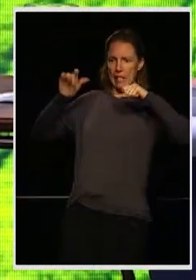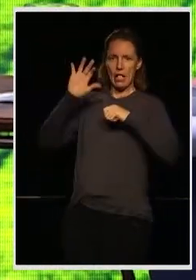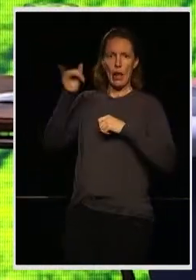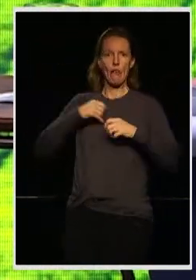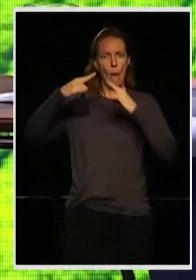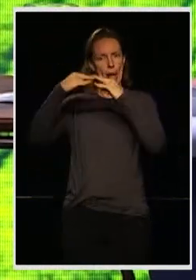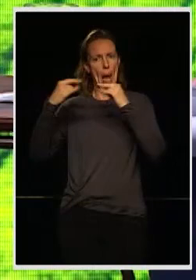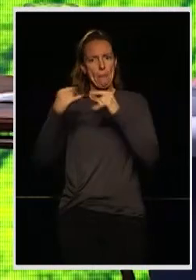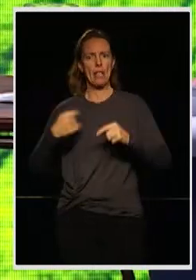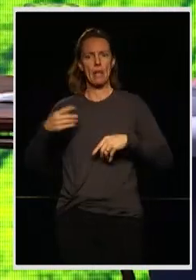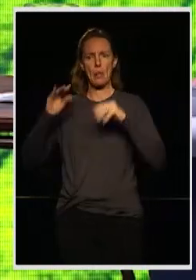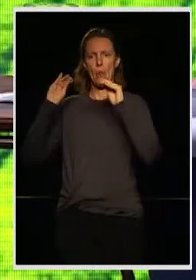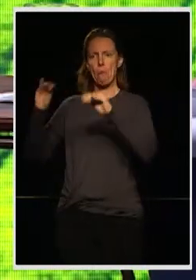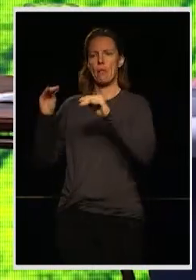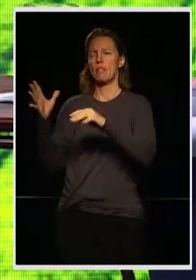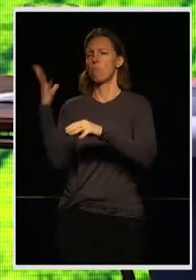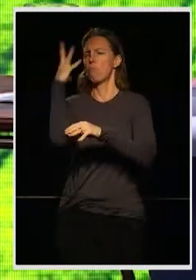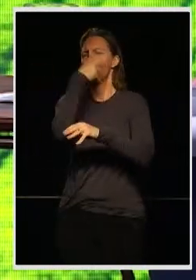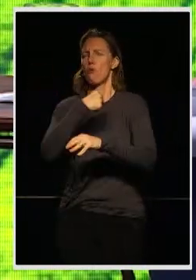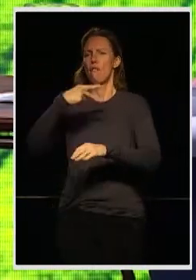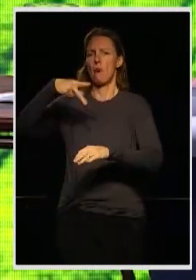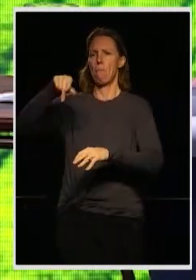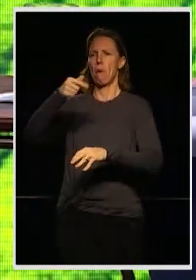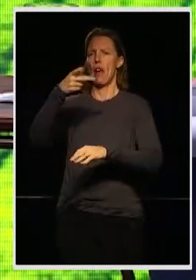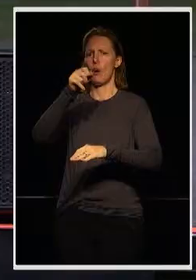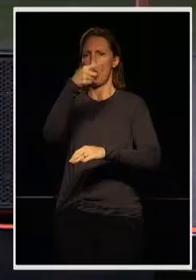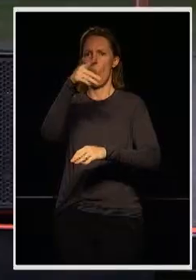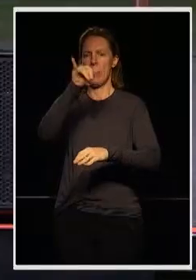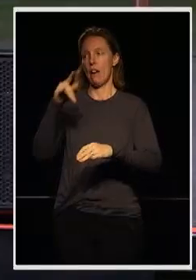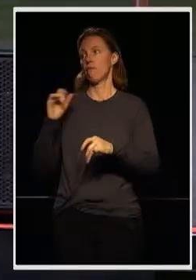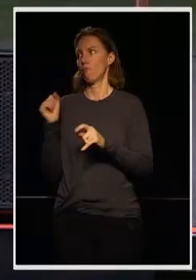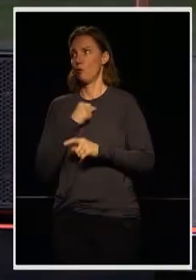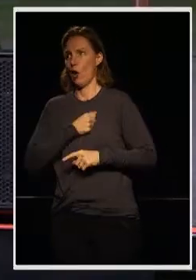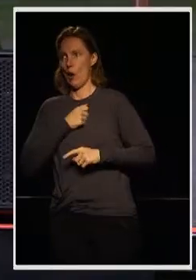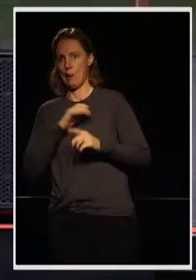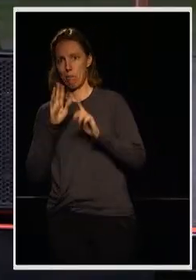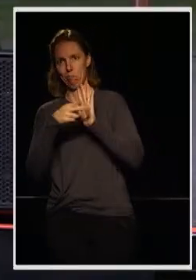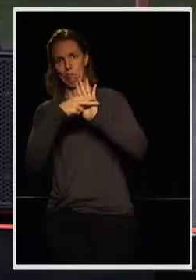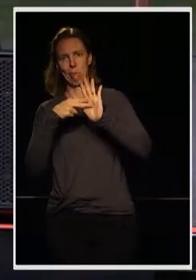this beautiful Patagonia, sorry to brand it, but,